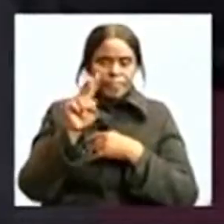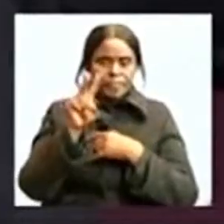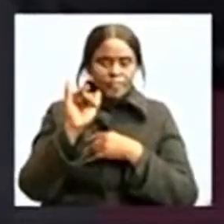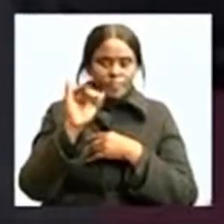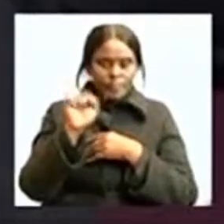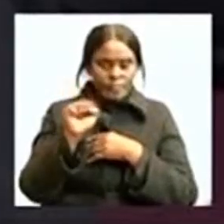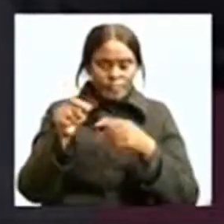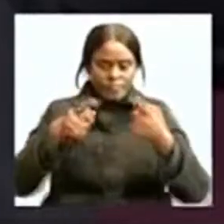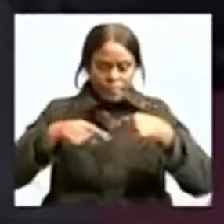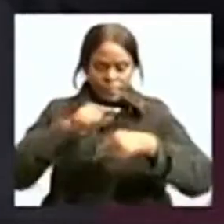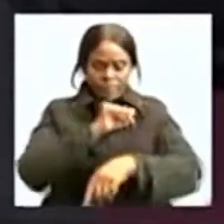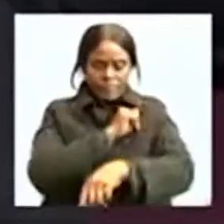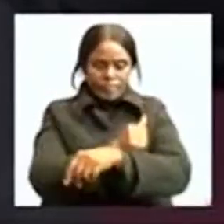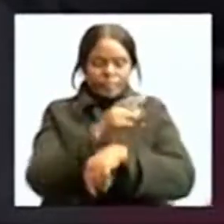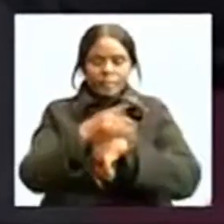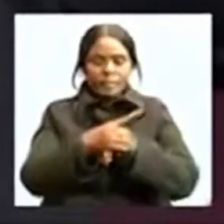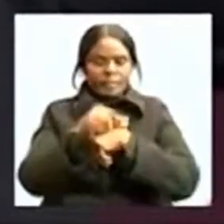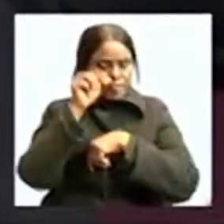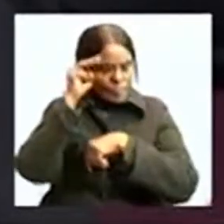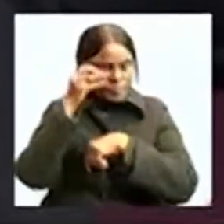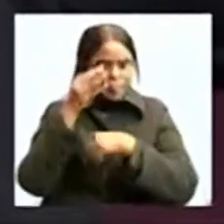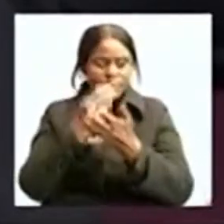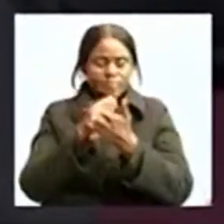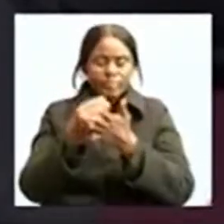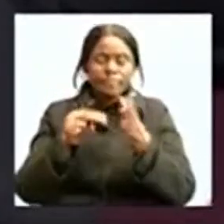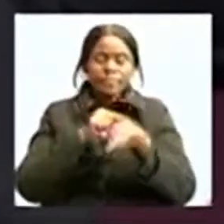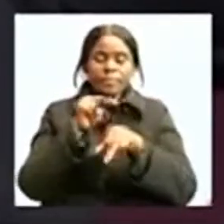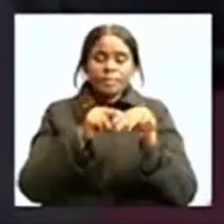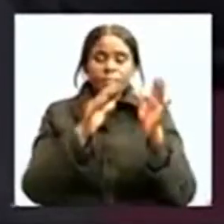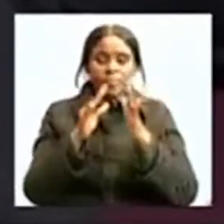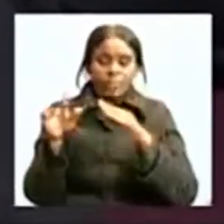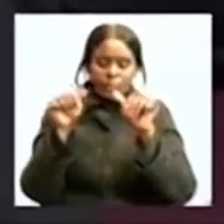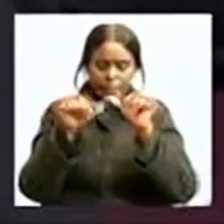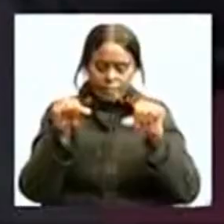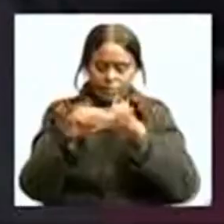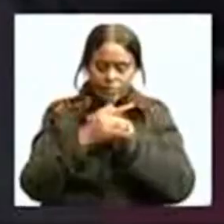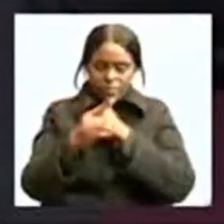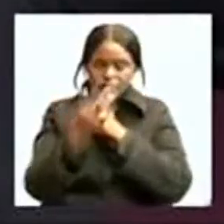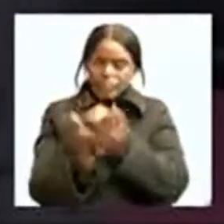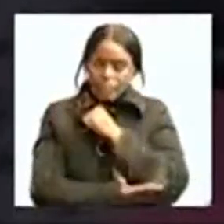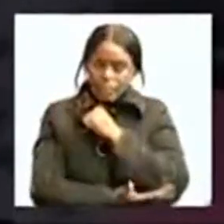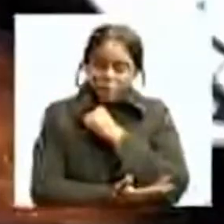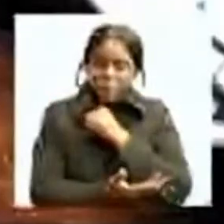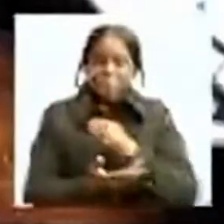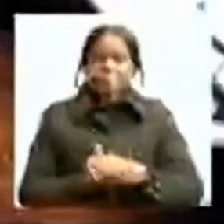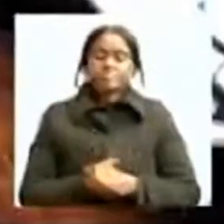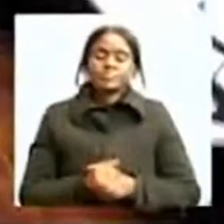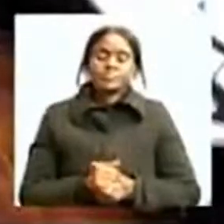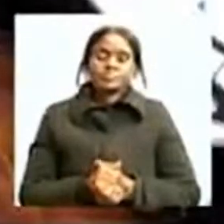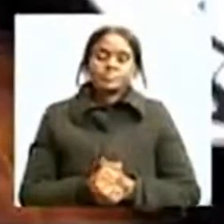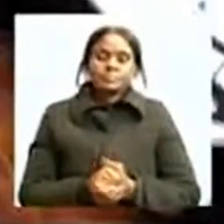Director, Local Authorities Department, Ministry of Finance and National Planning, Audit Division, and you are welcome.